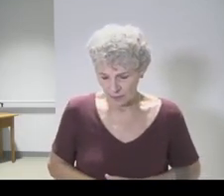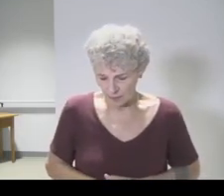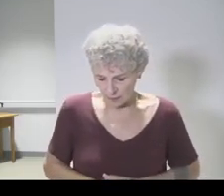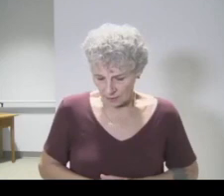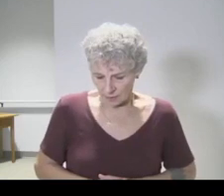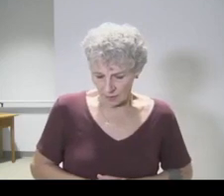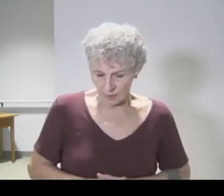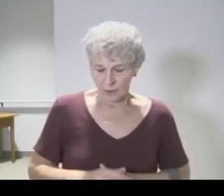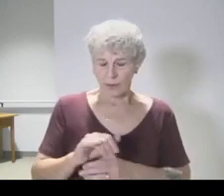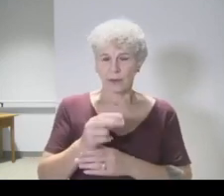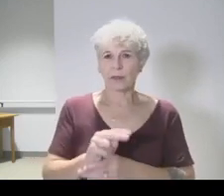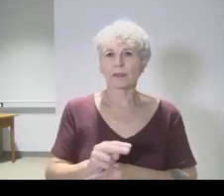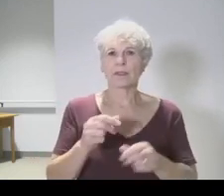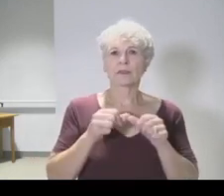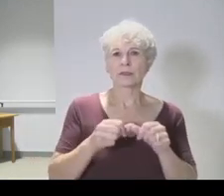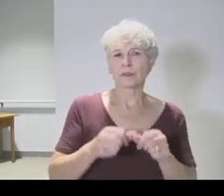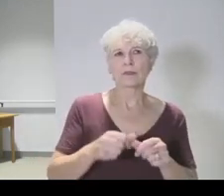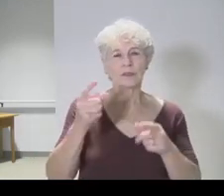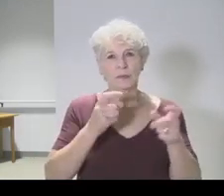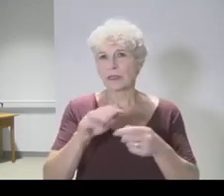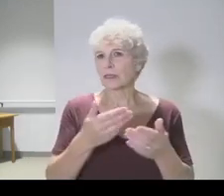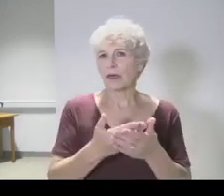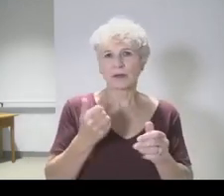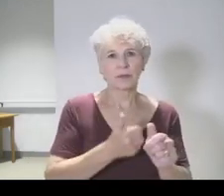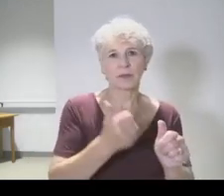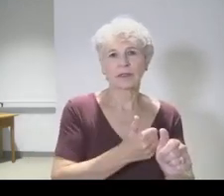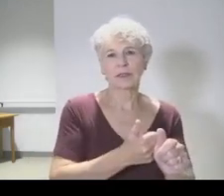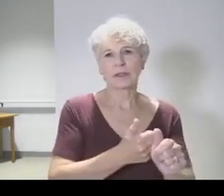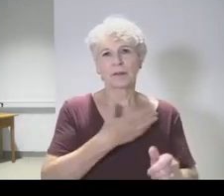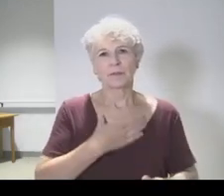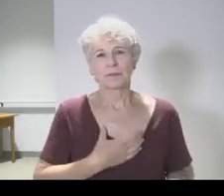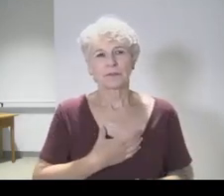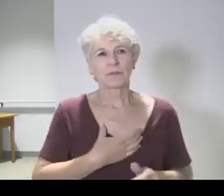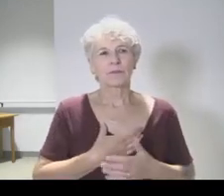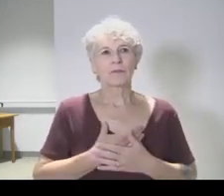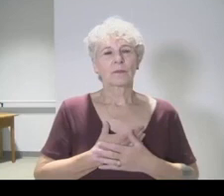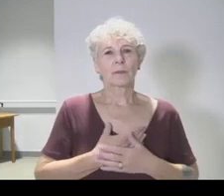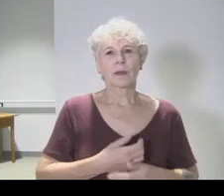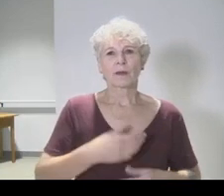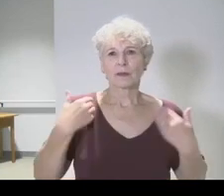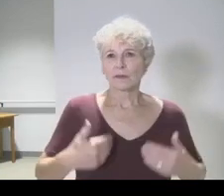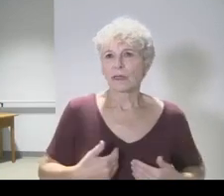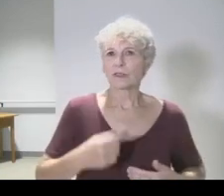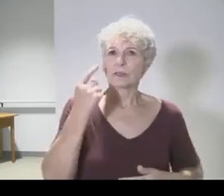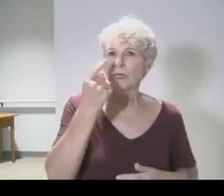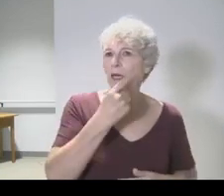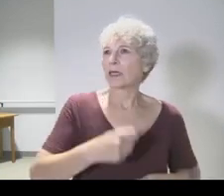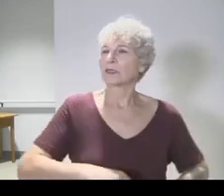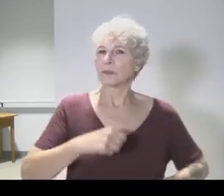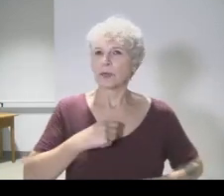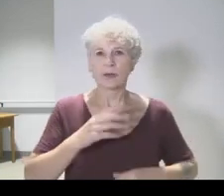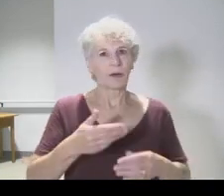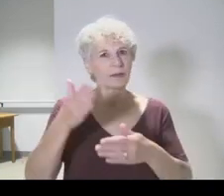John continues to express that all of these pursuits, the desires of the flesh, the eyes, and the pride of life, all